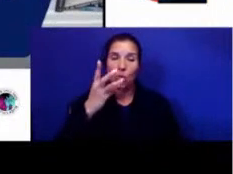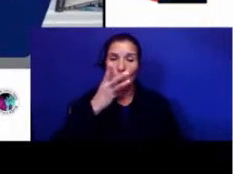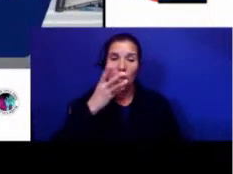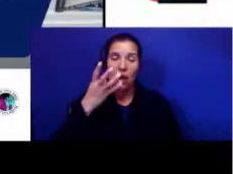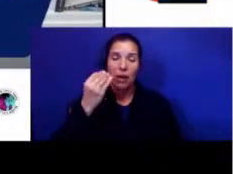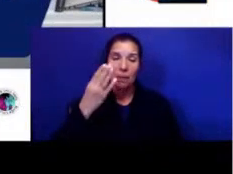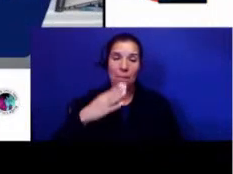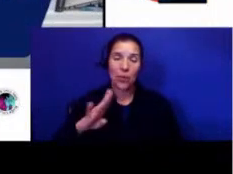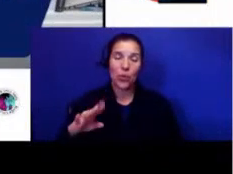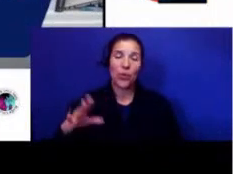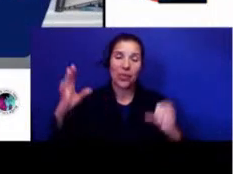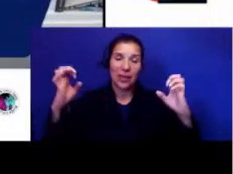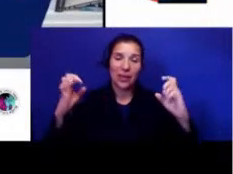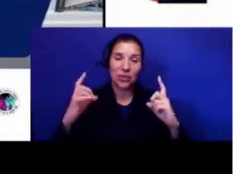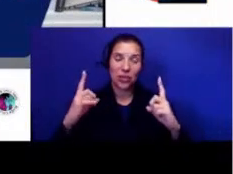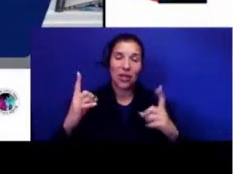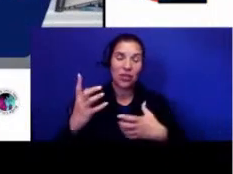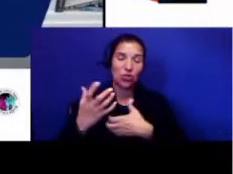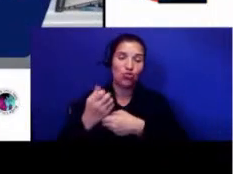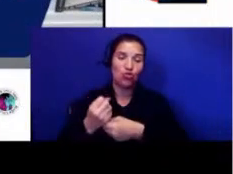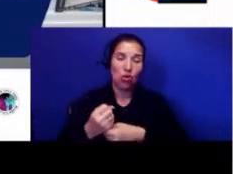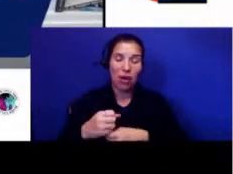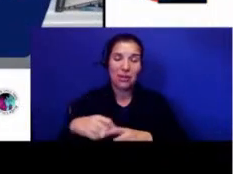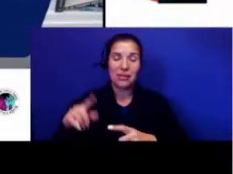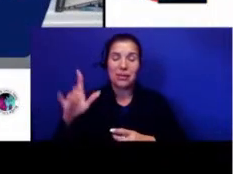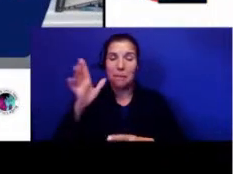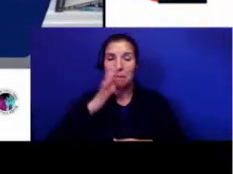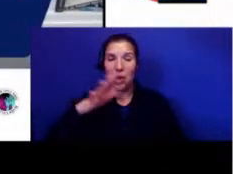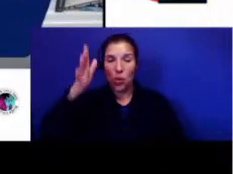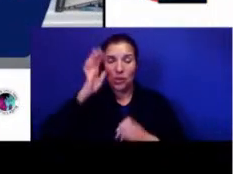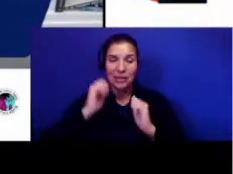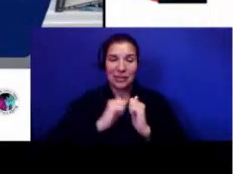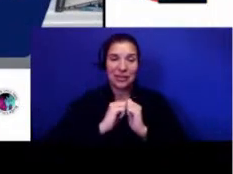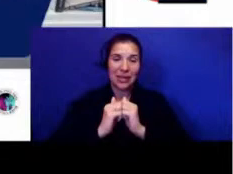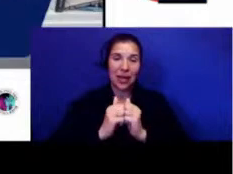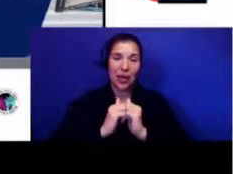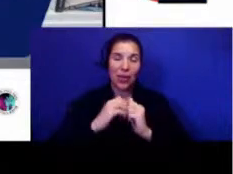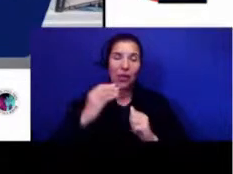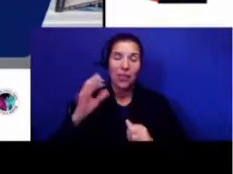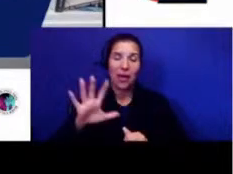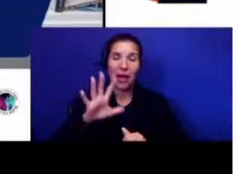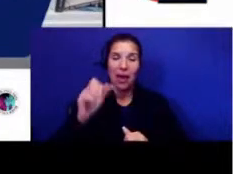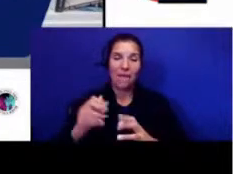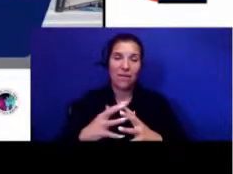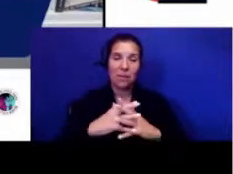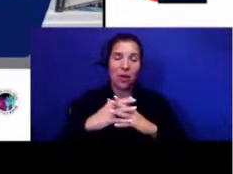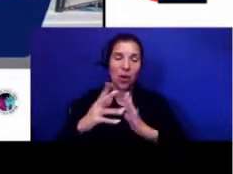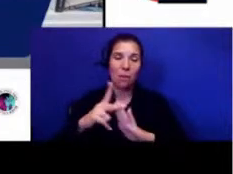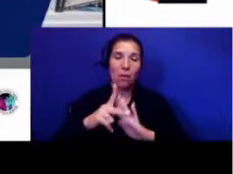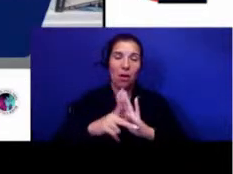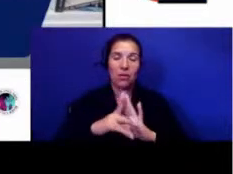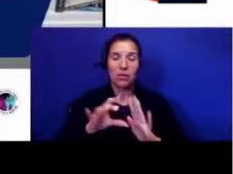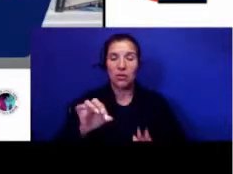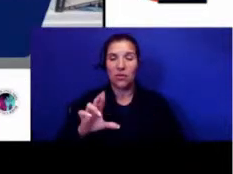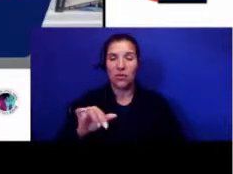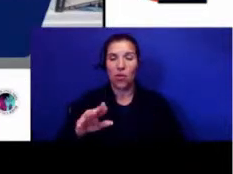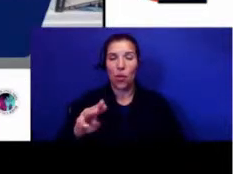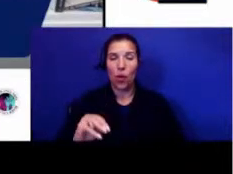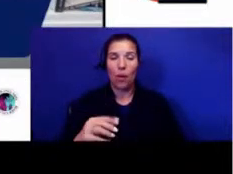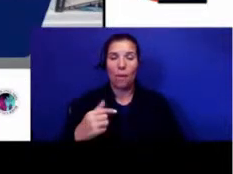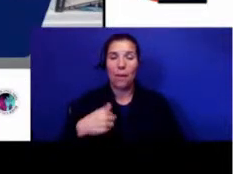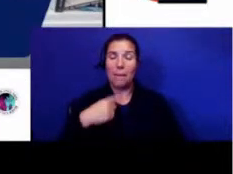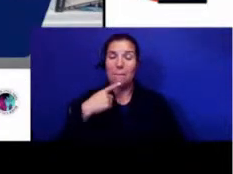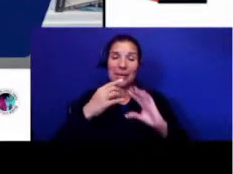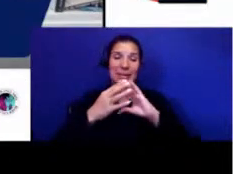The Education Trust, Parents Together, and the African American Policy Forum. I've been